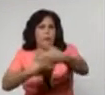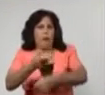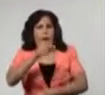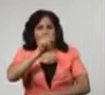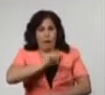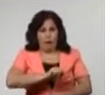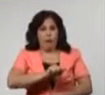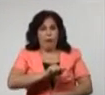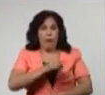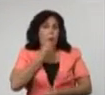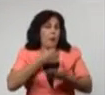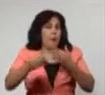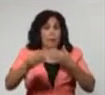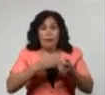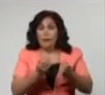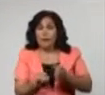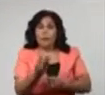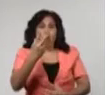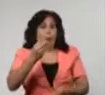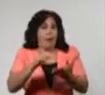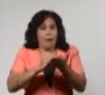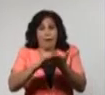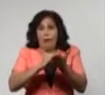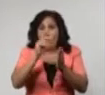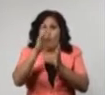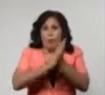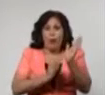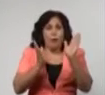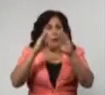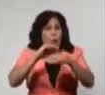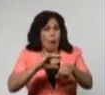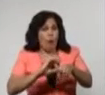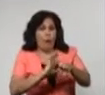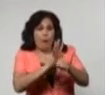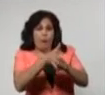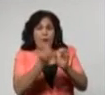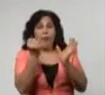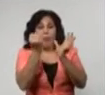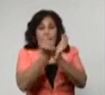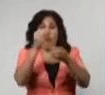yesterday. Also in Mayabeque, a small province,